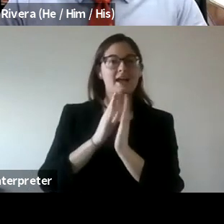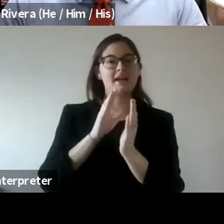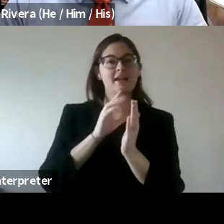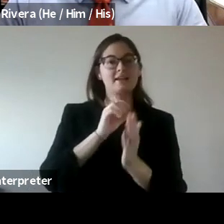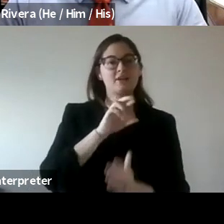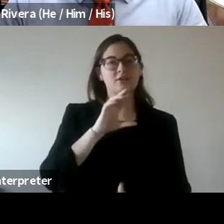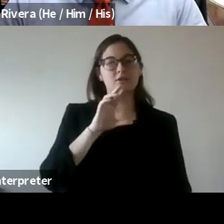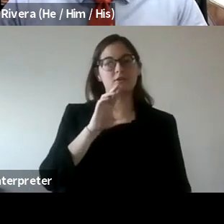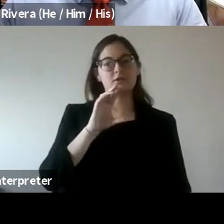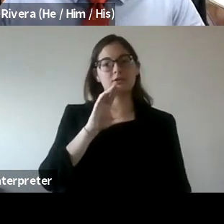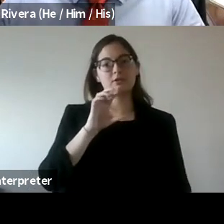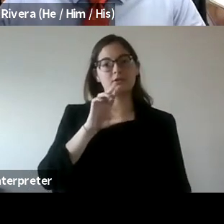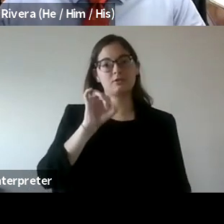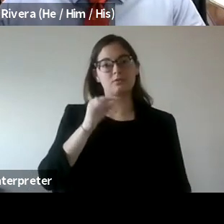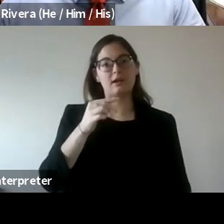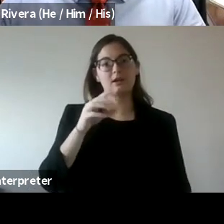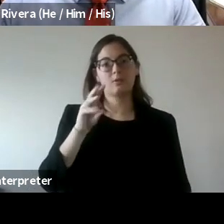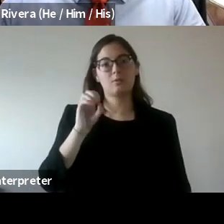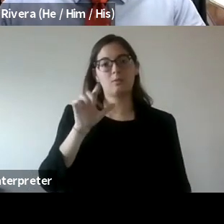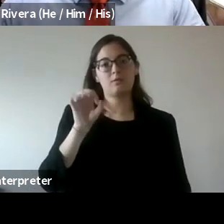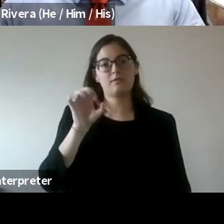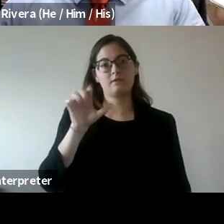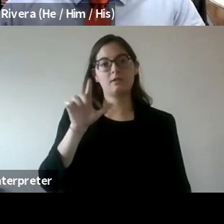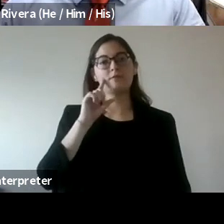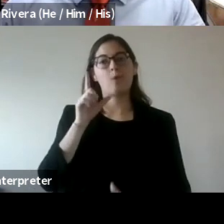to give an overview of the Fearless